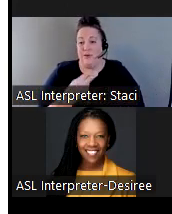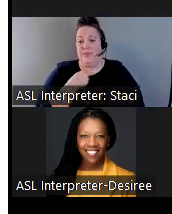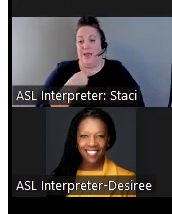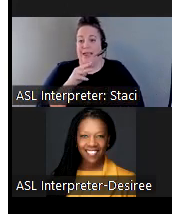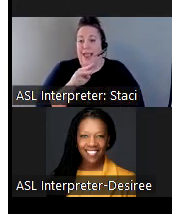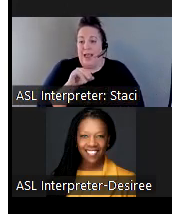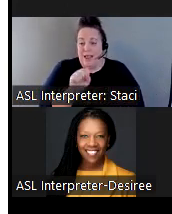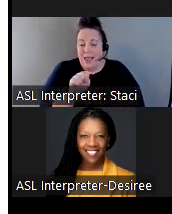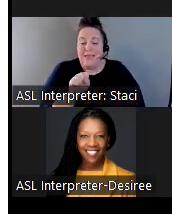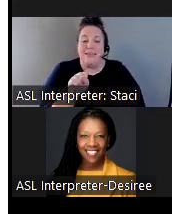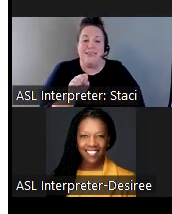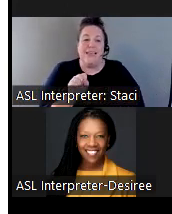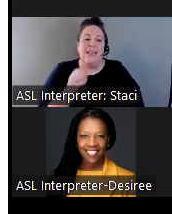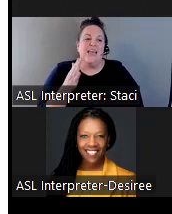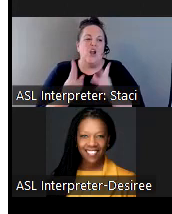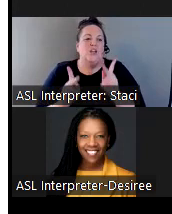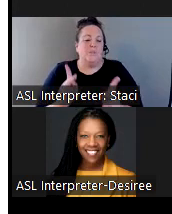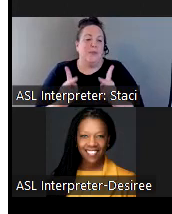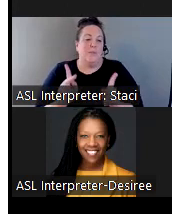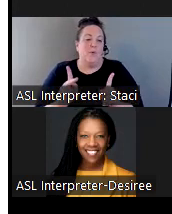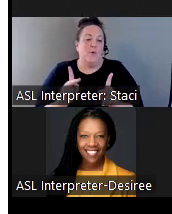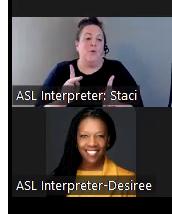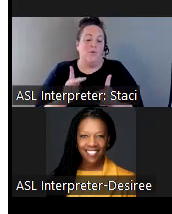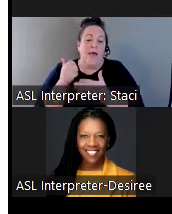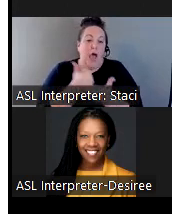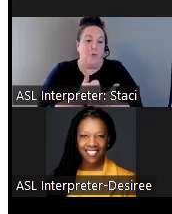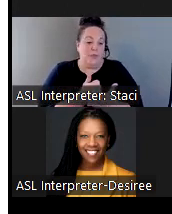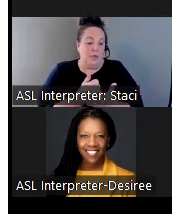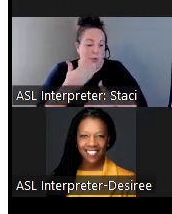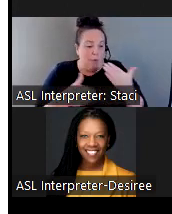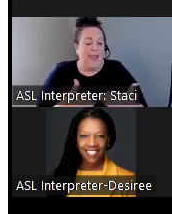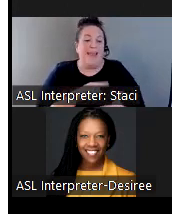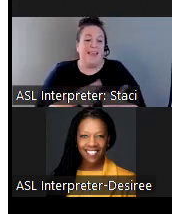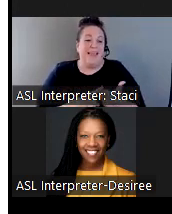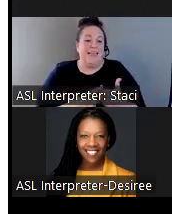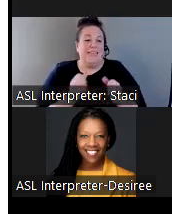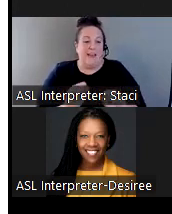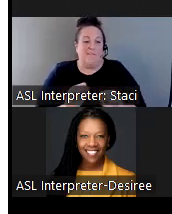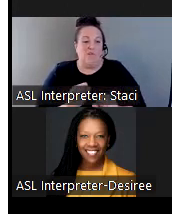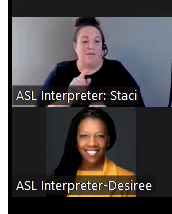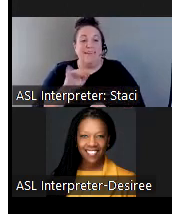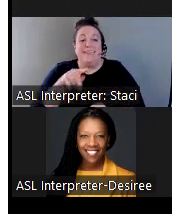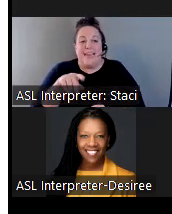MIS, there are people who will help you get through that, but also we're going to give you a couple of workarounds for that too.